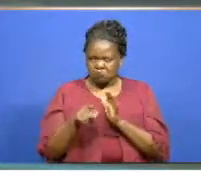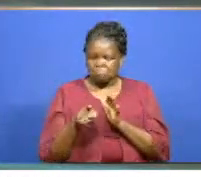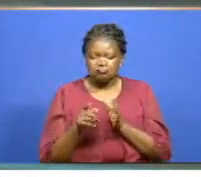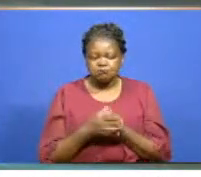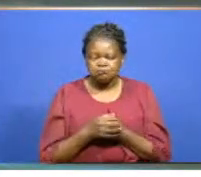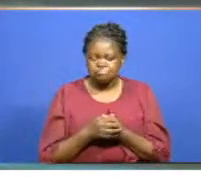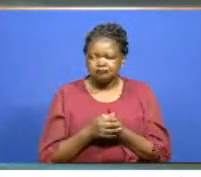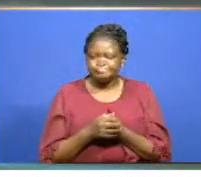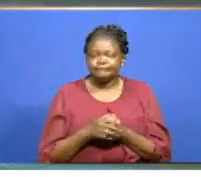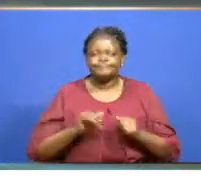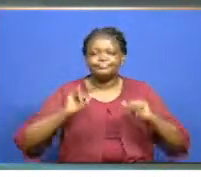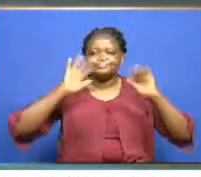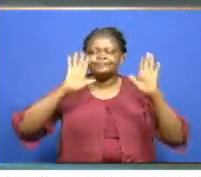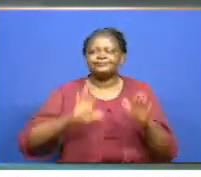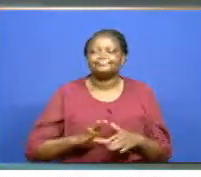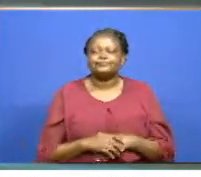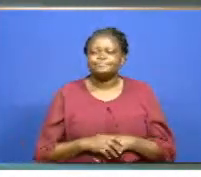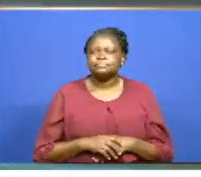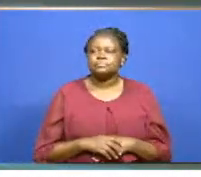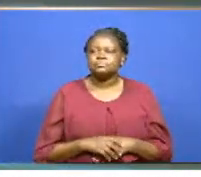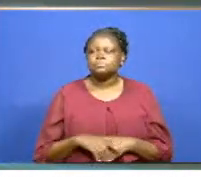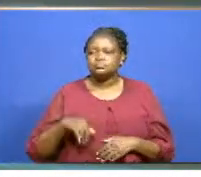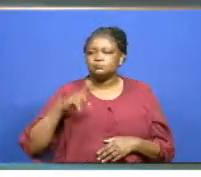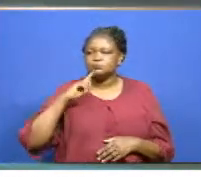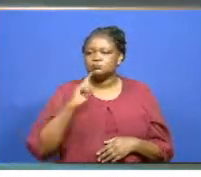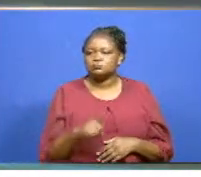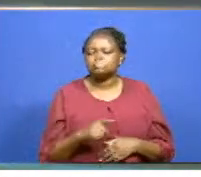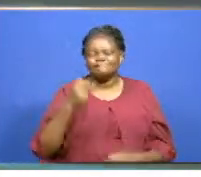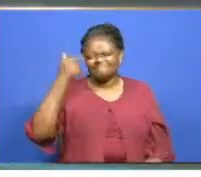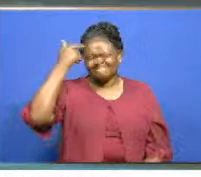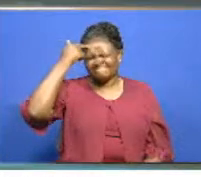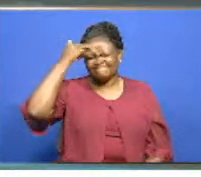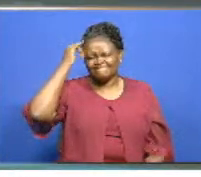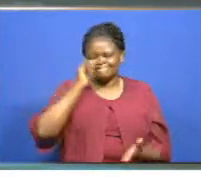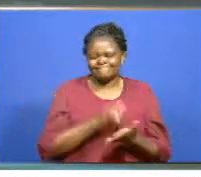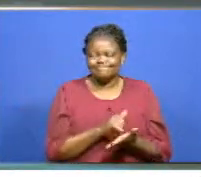also overshadow. So I think that